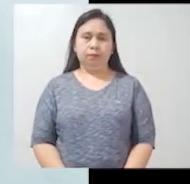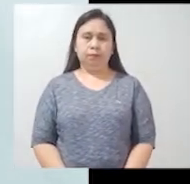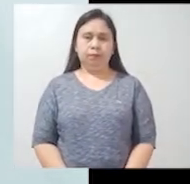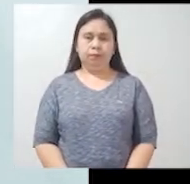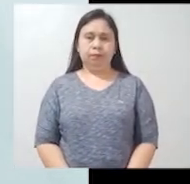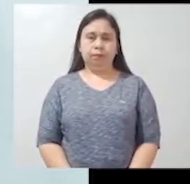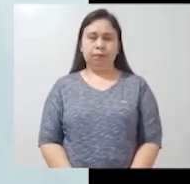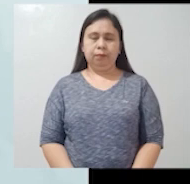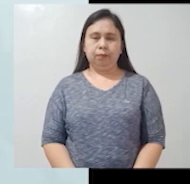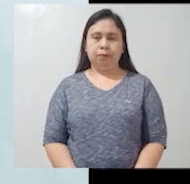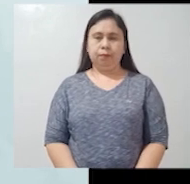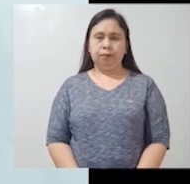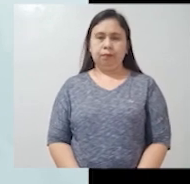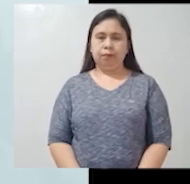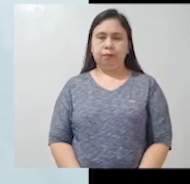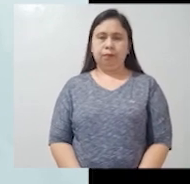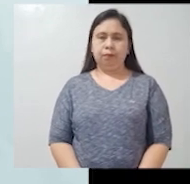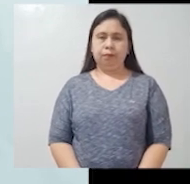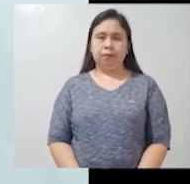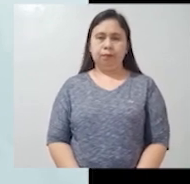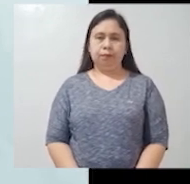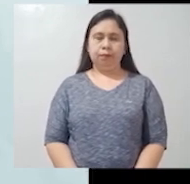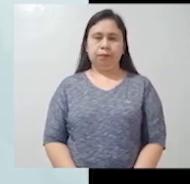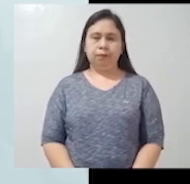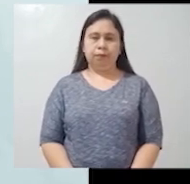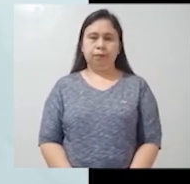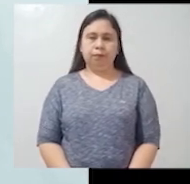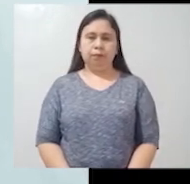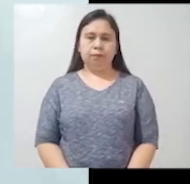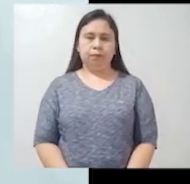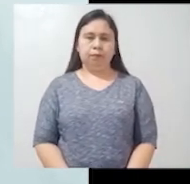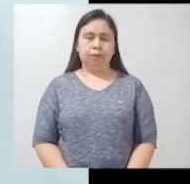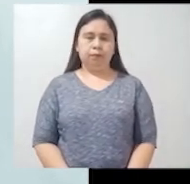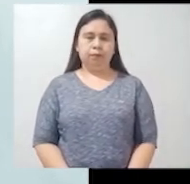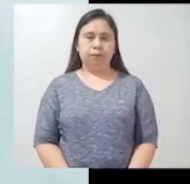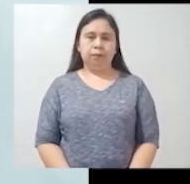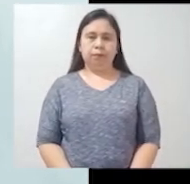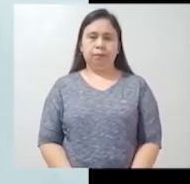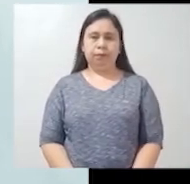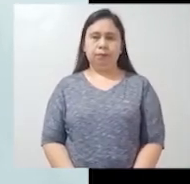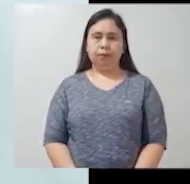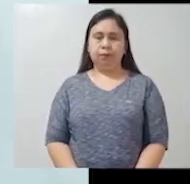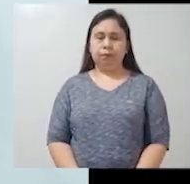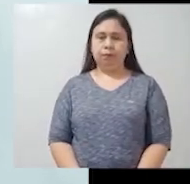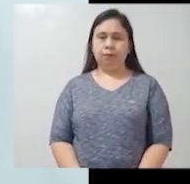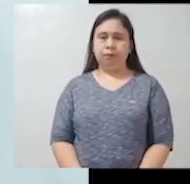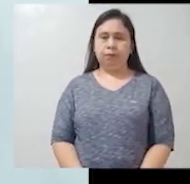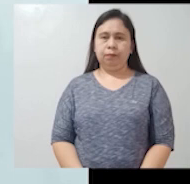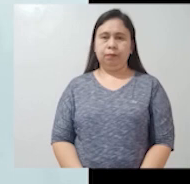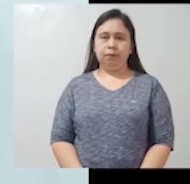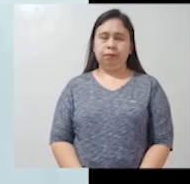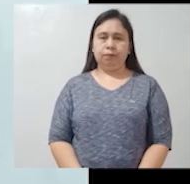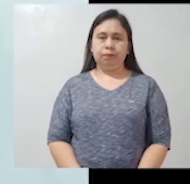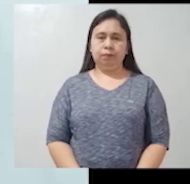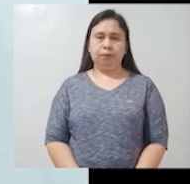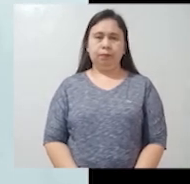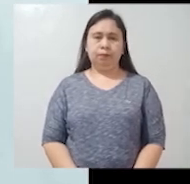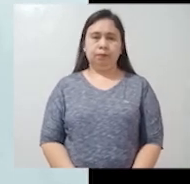If a block of ice is heated, the space between its molecules